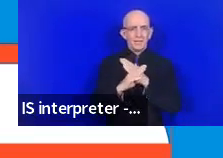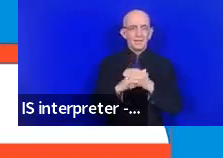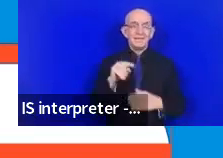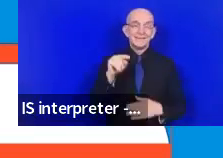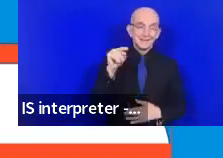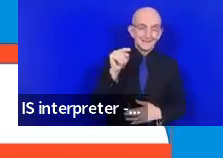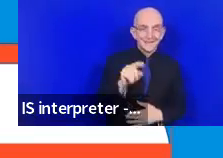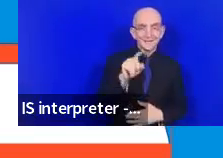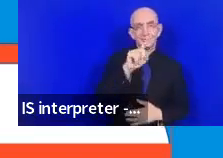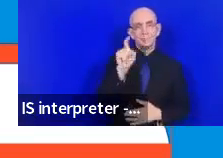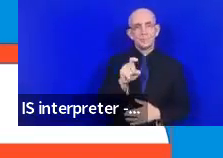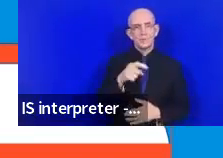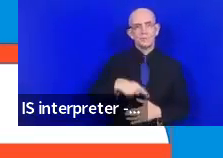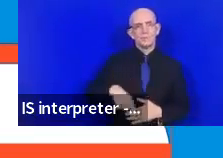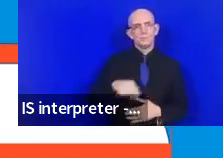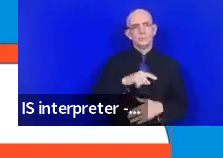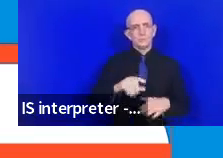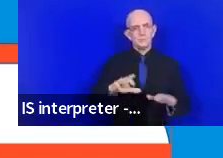under the auspices of